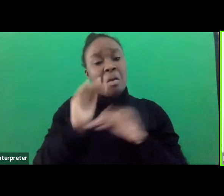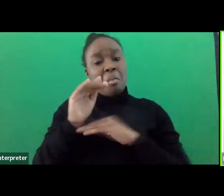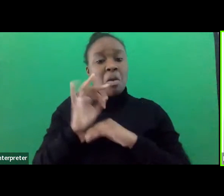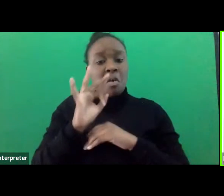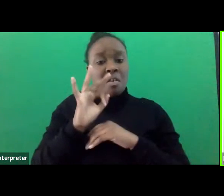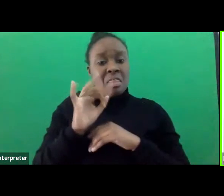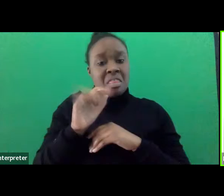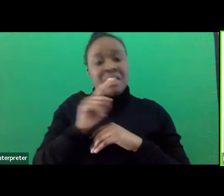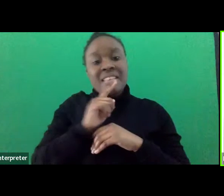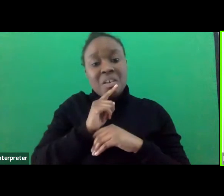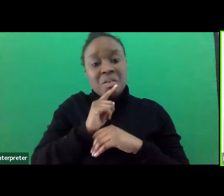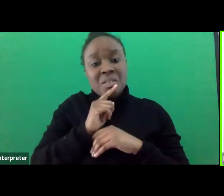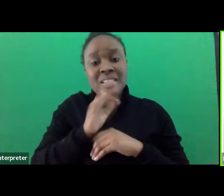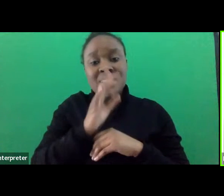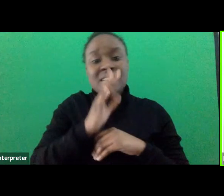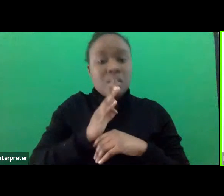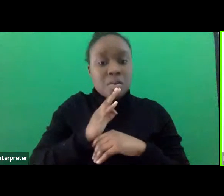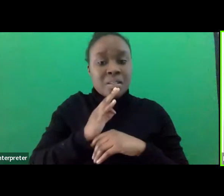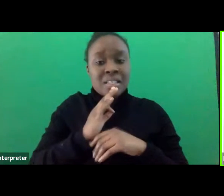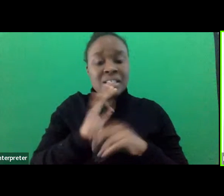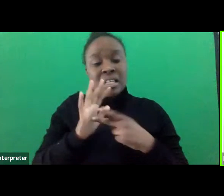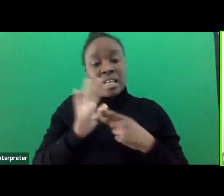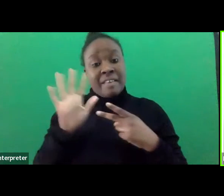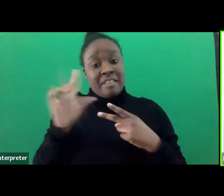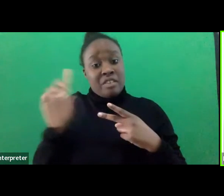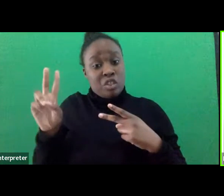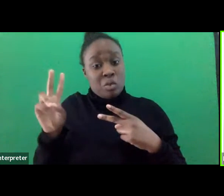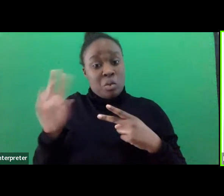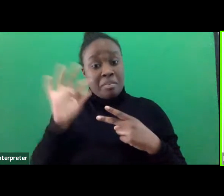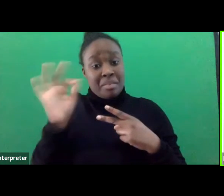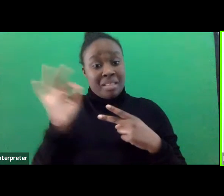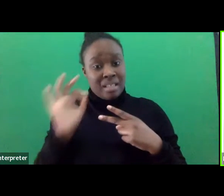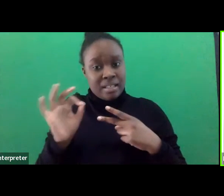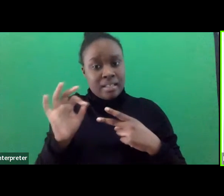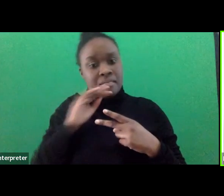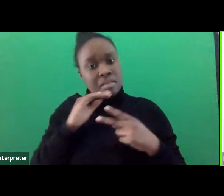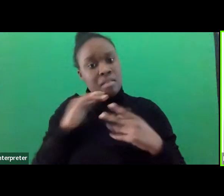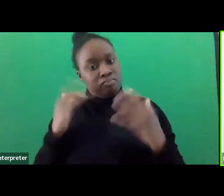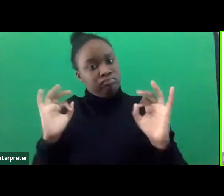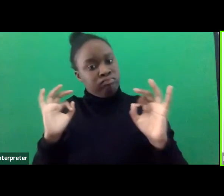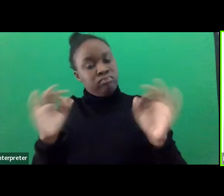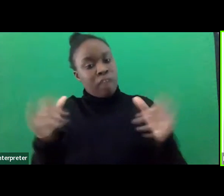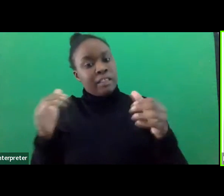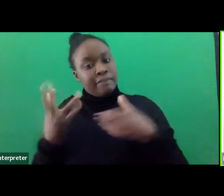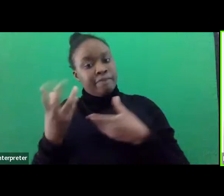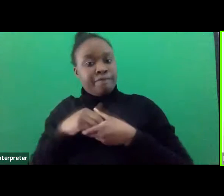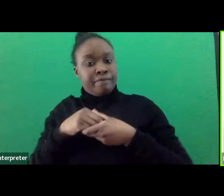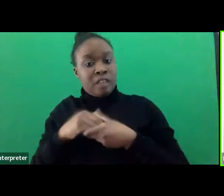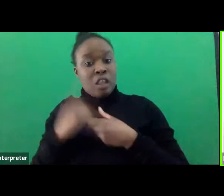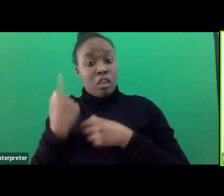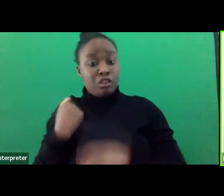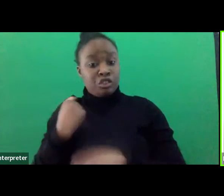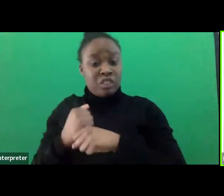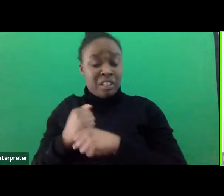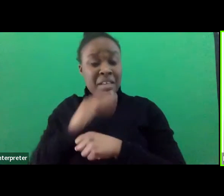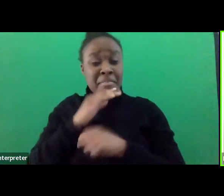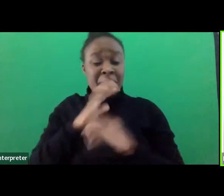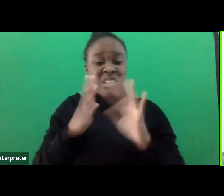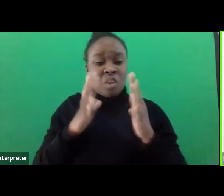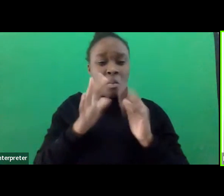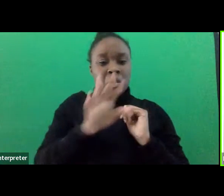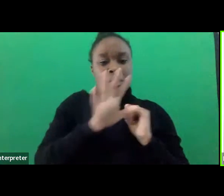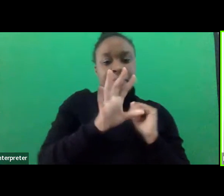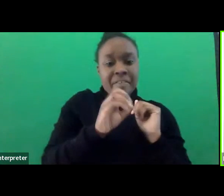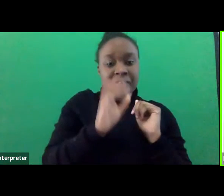on register, 52% of which were active in the last year. So again, almost 50% of